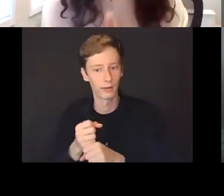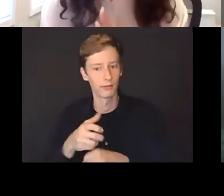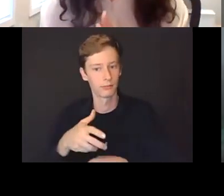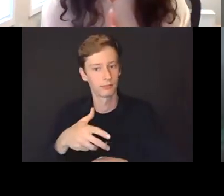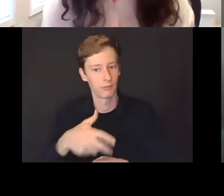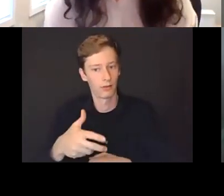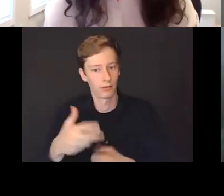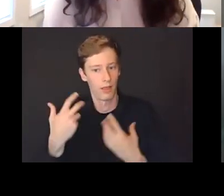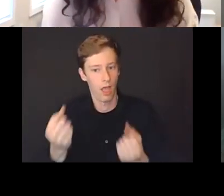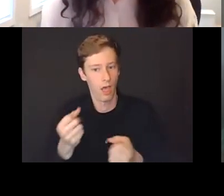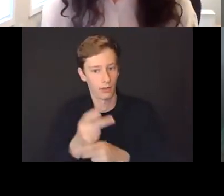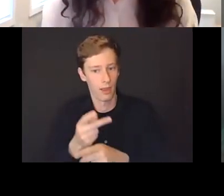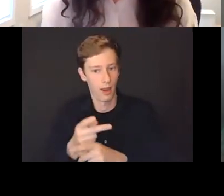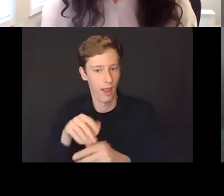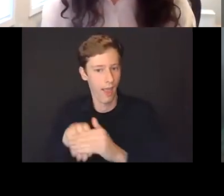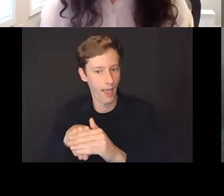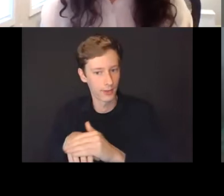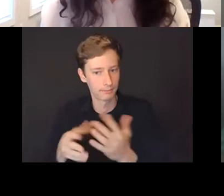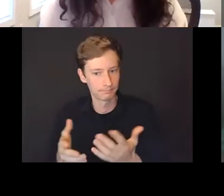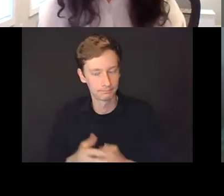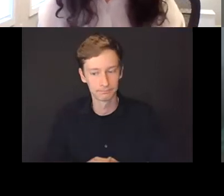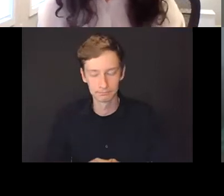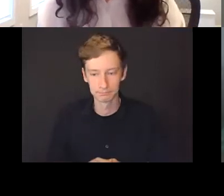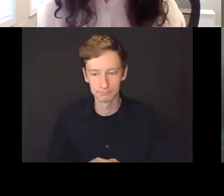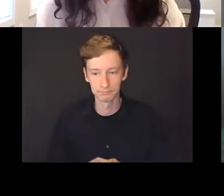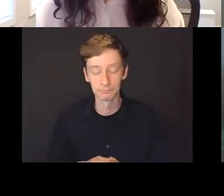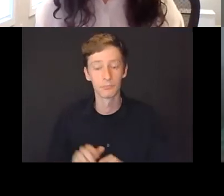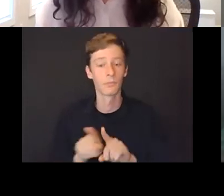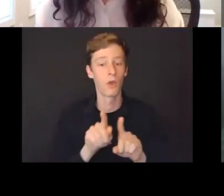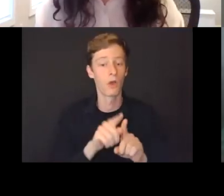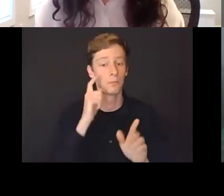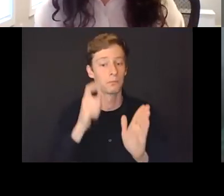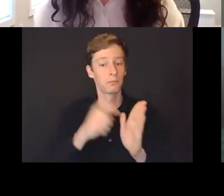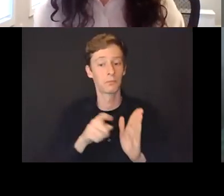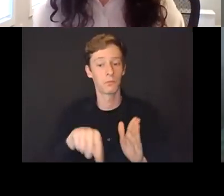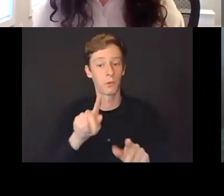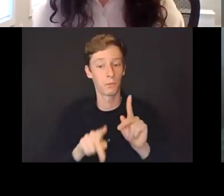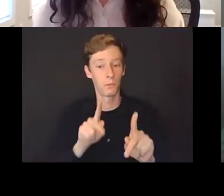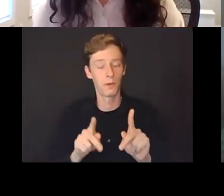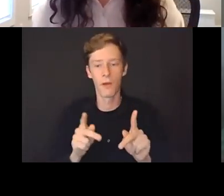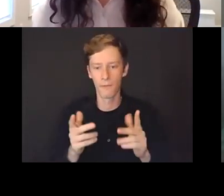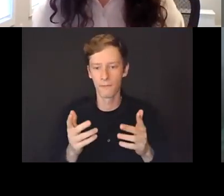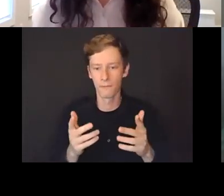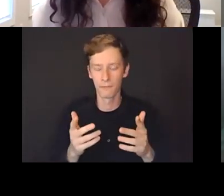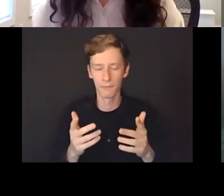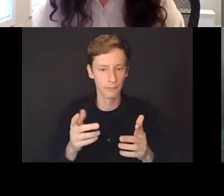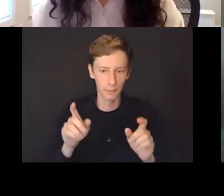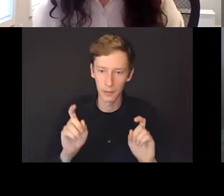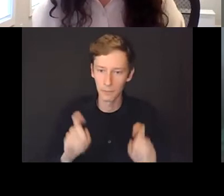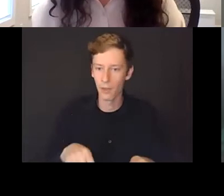unable to acquire access for. We also saw these people taking days off